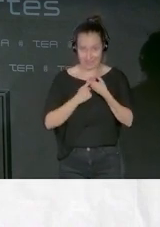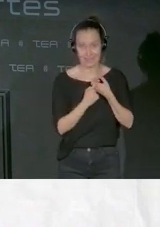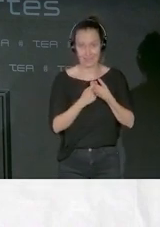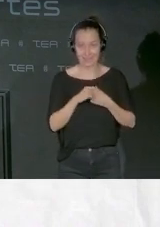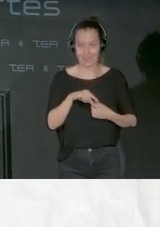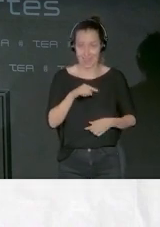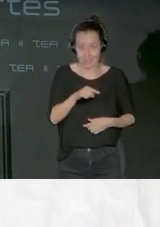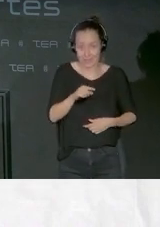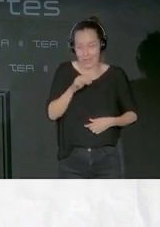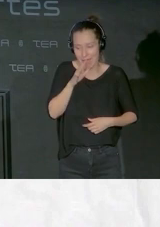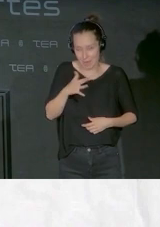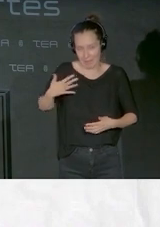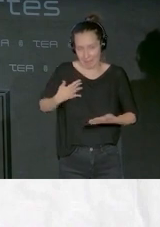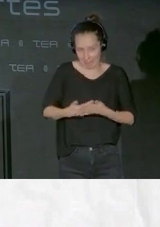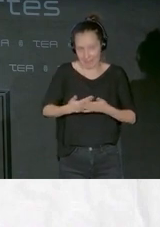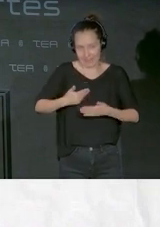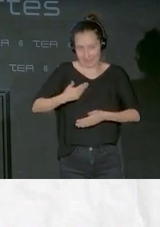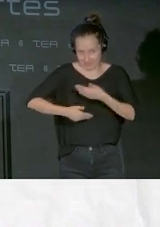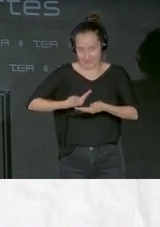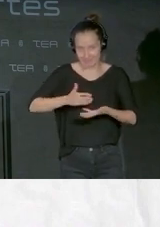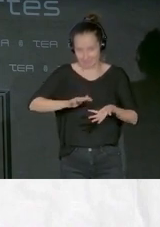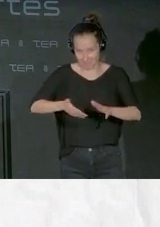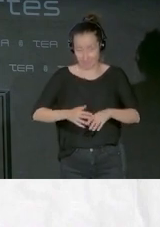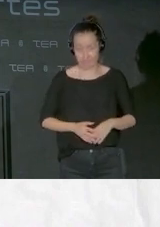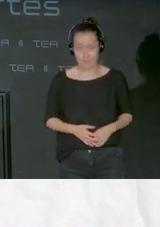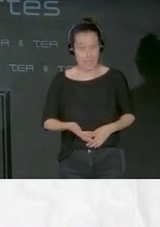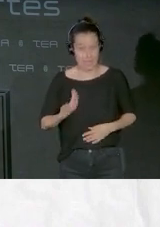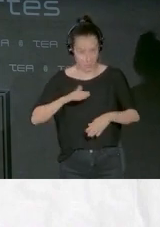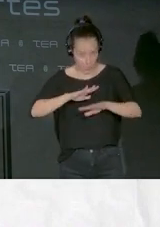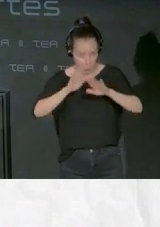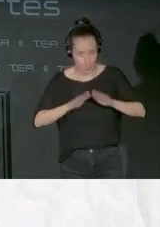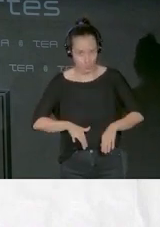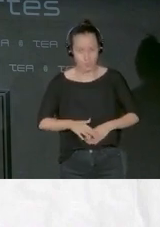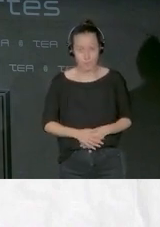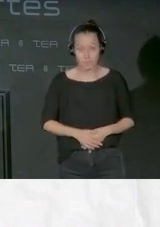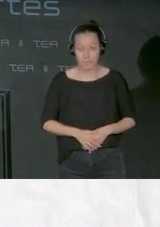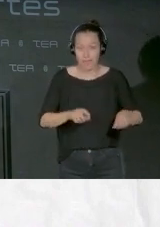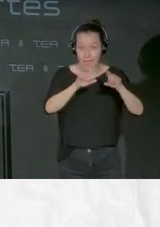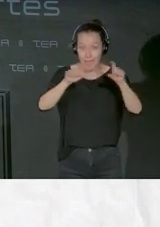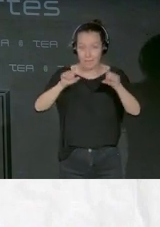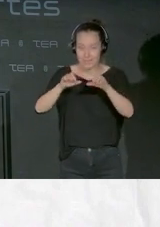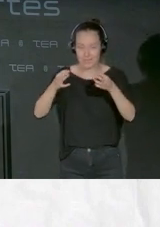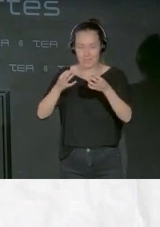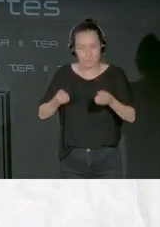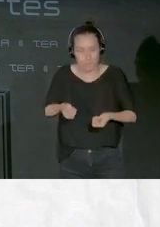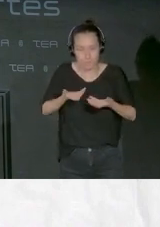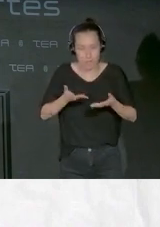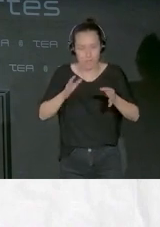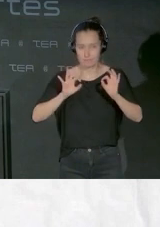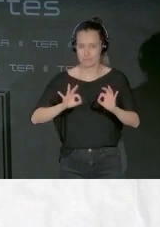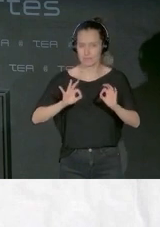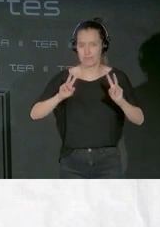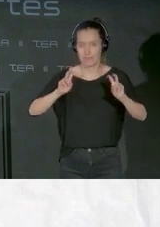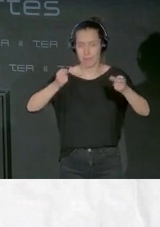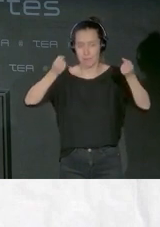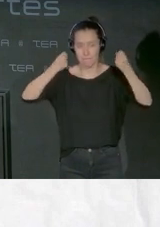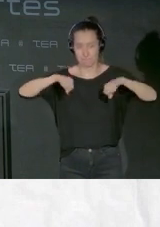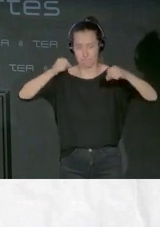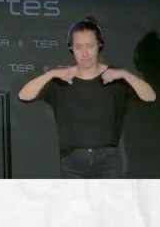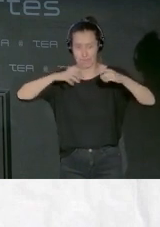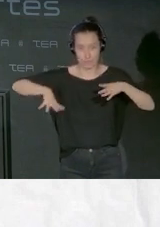companies focus training on raising awareness on inclusive practices. So just to give